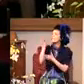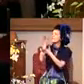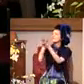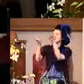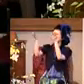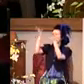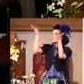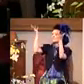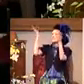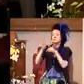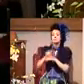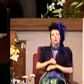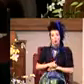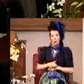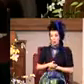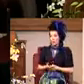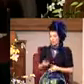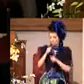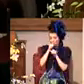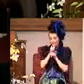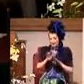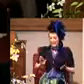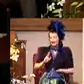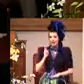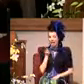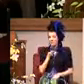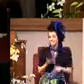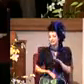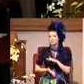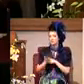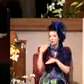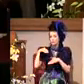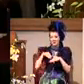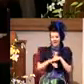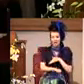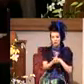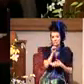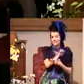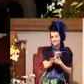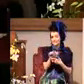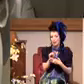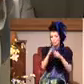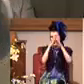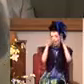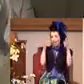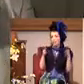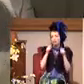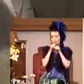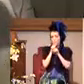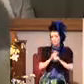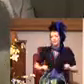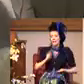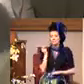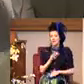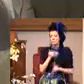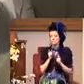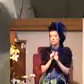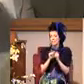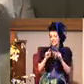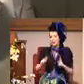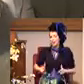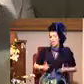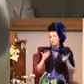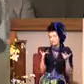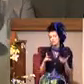morning as we come into this sacred house. Bless us with life this morning and enable us to feel that